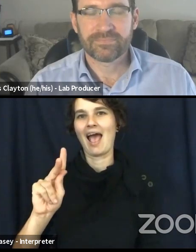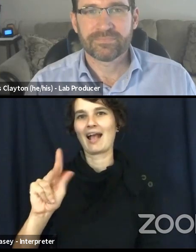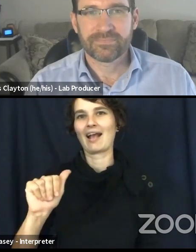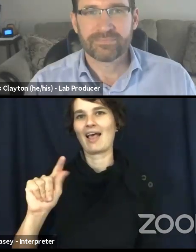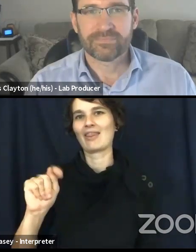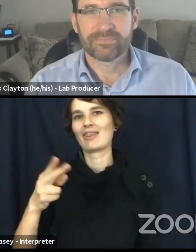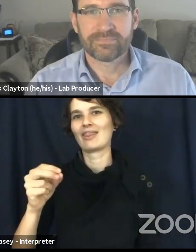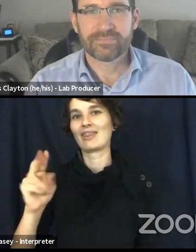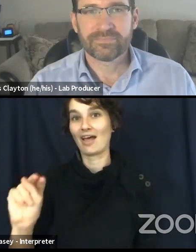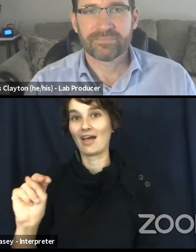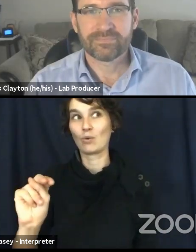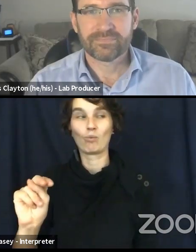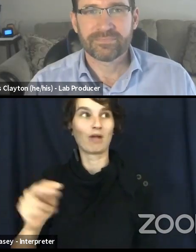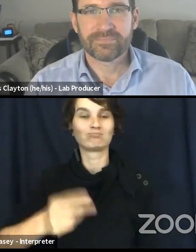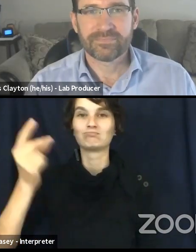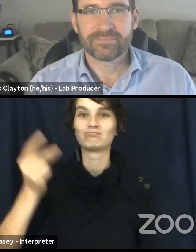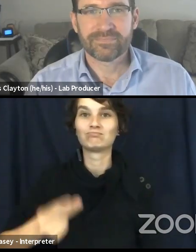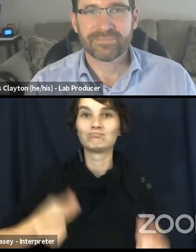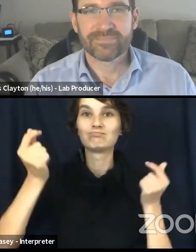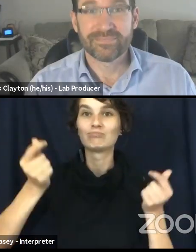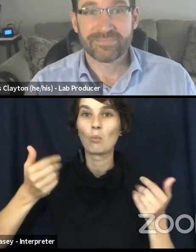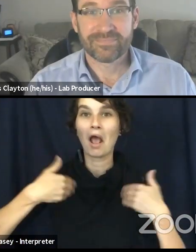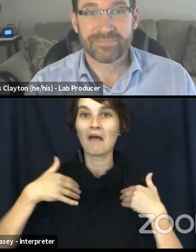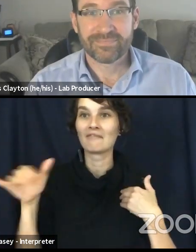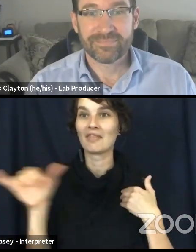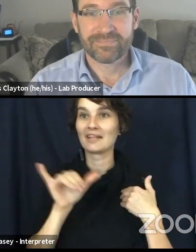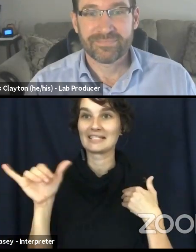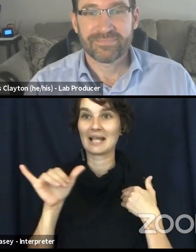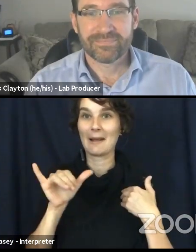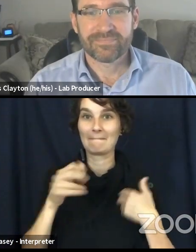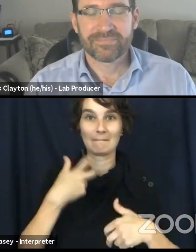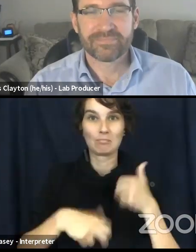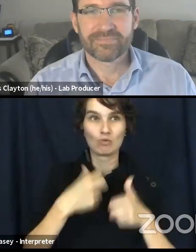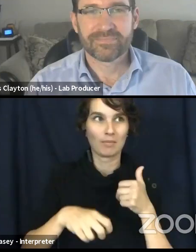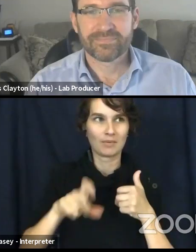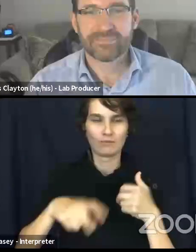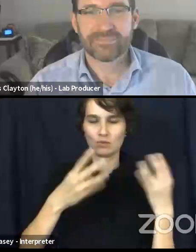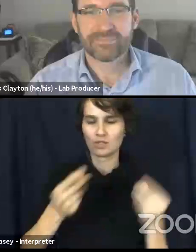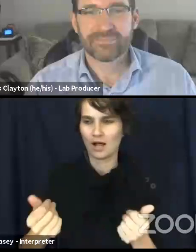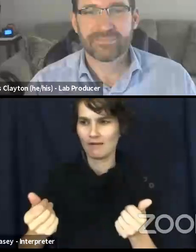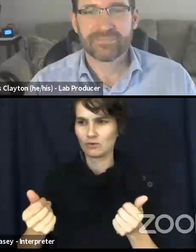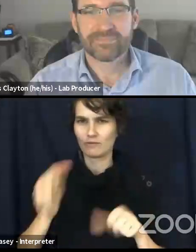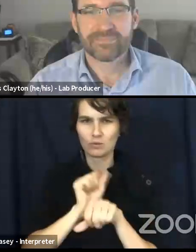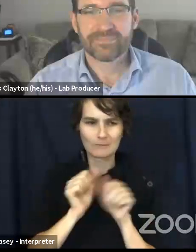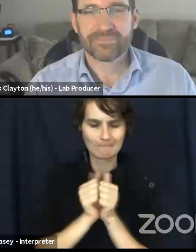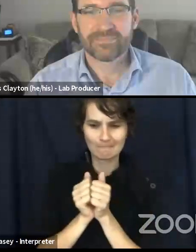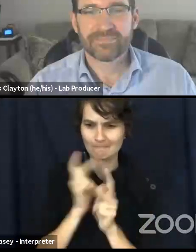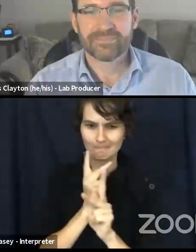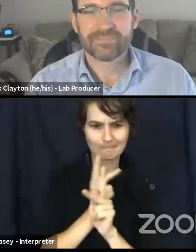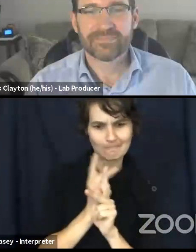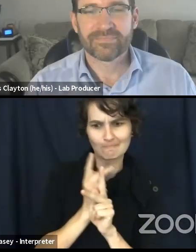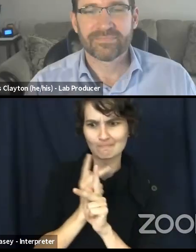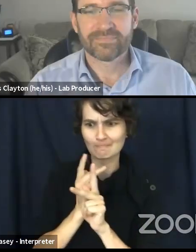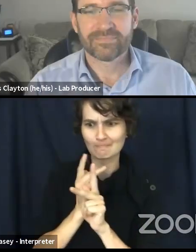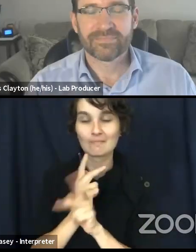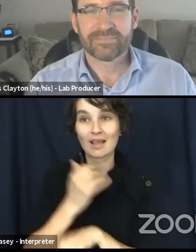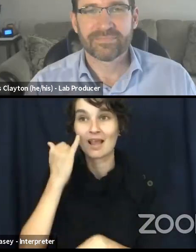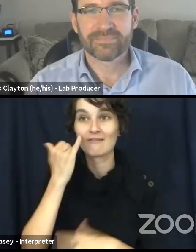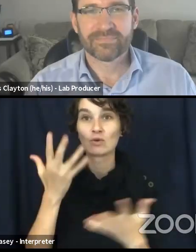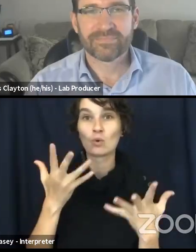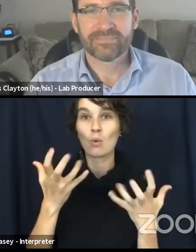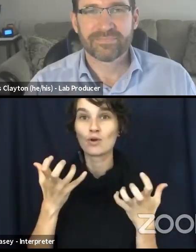all of a sudden, we all have the same variables and the same problems to solve. And if you want to be a